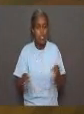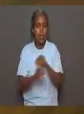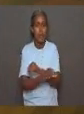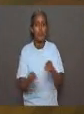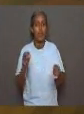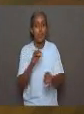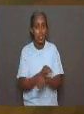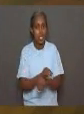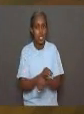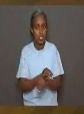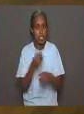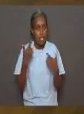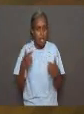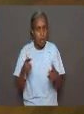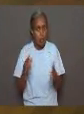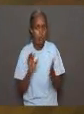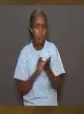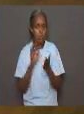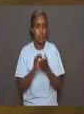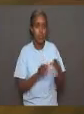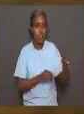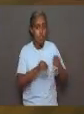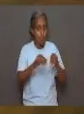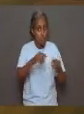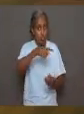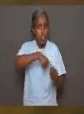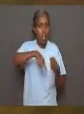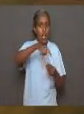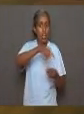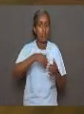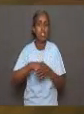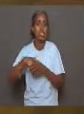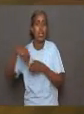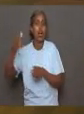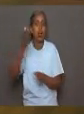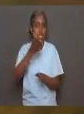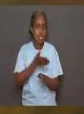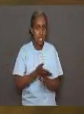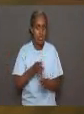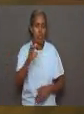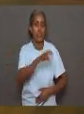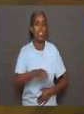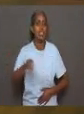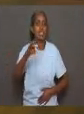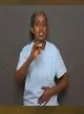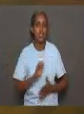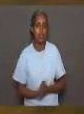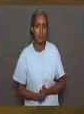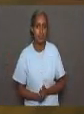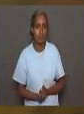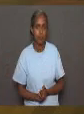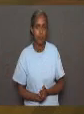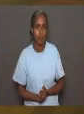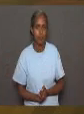These permutations happen when numbers move around the outside of a circle.